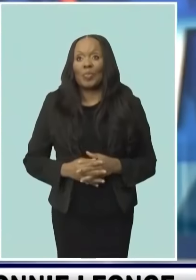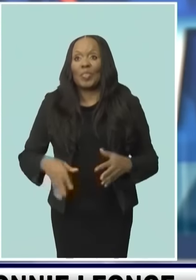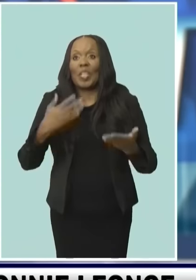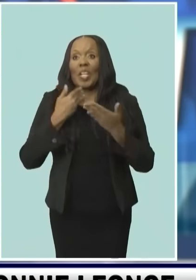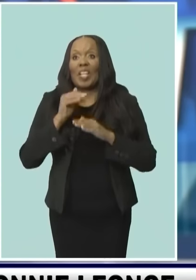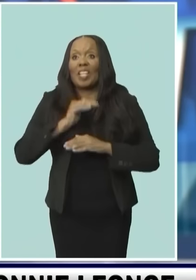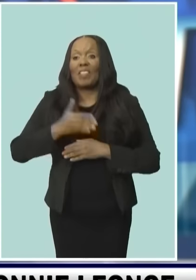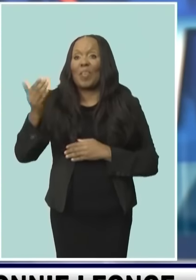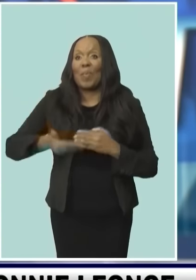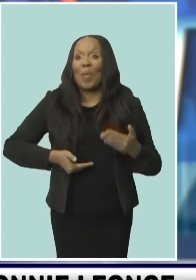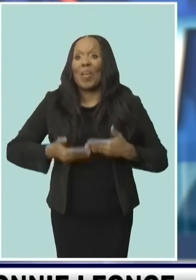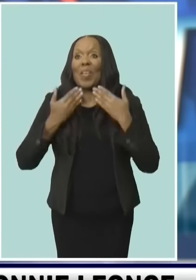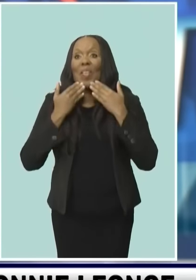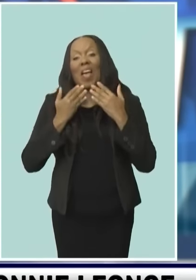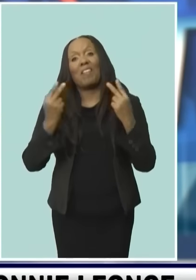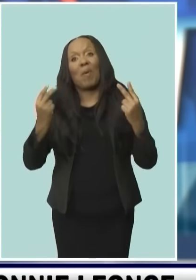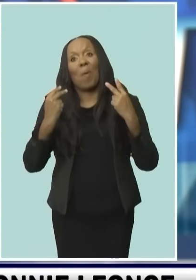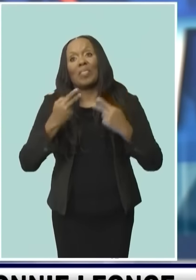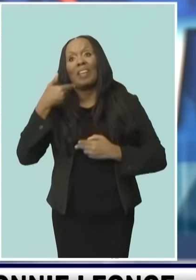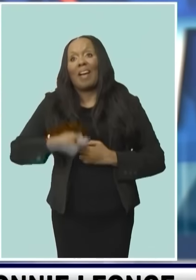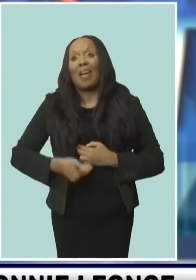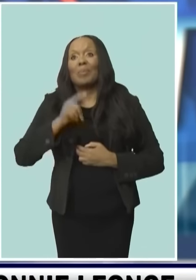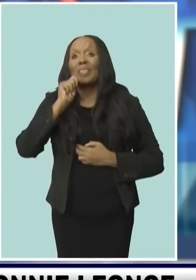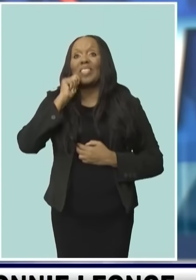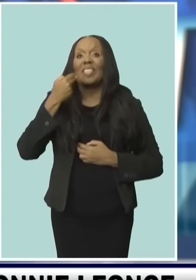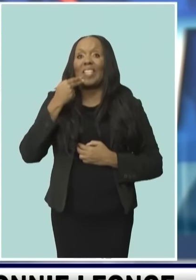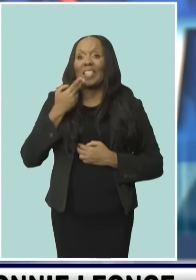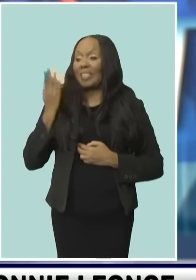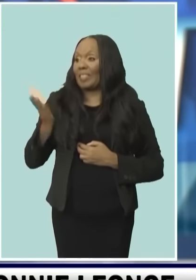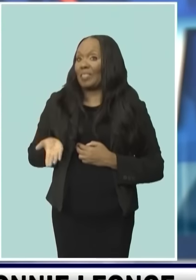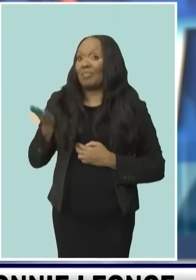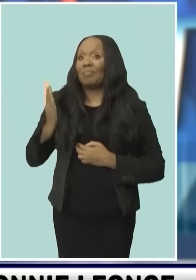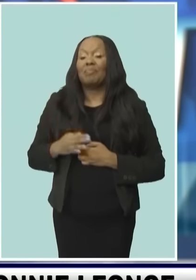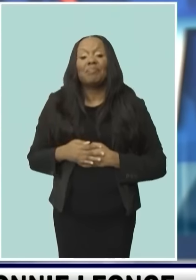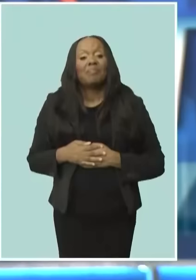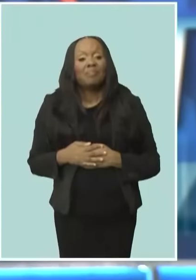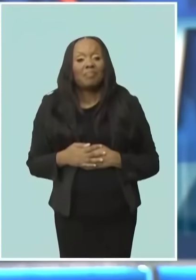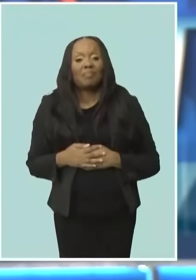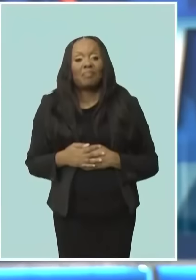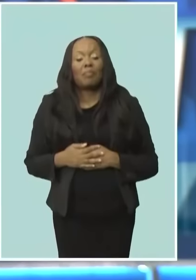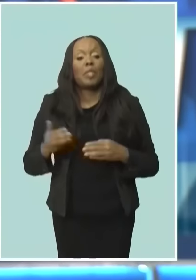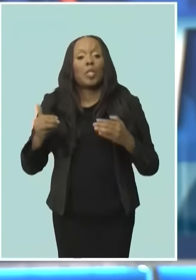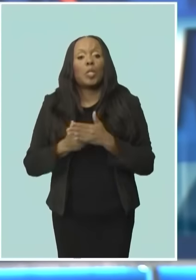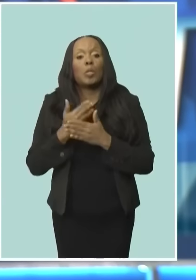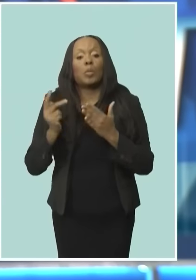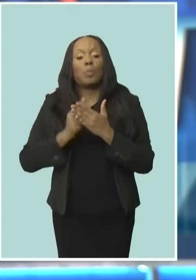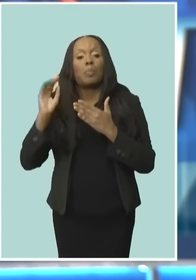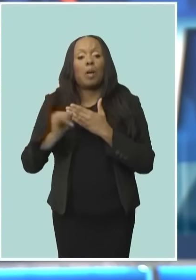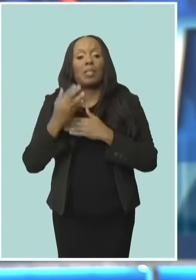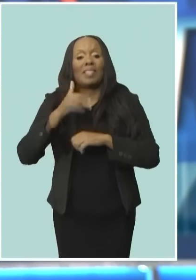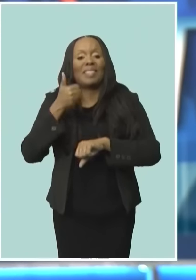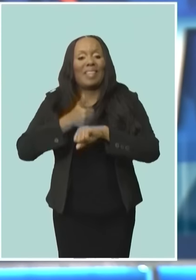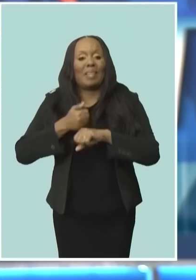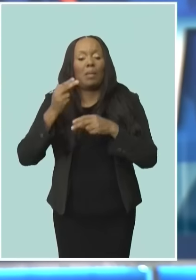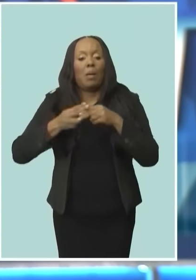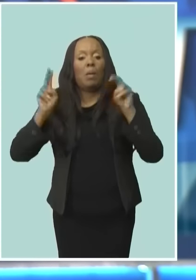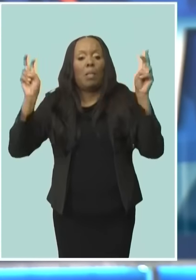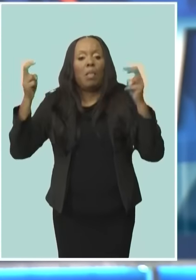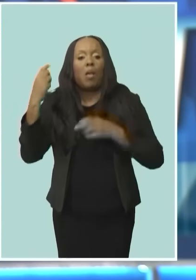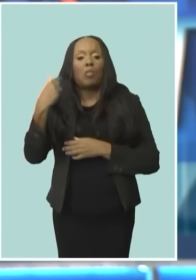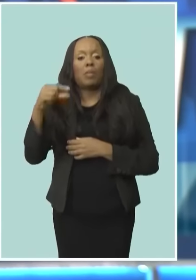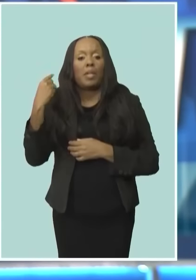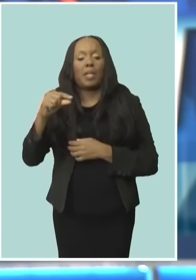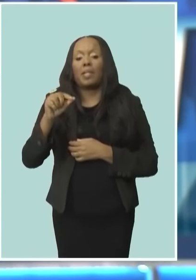Good evening and welcome. Thank you so much for joining us. I'm Tisha Hines with the details to the news. The newly launched Green Rising in